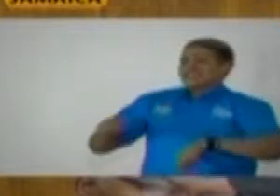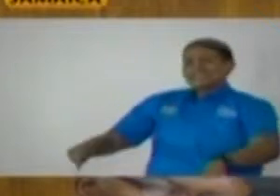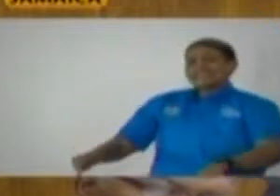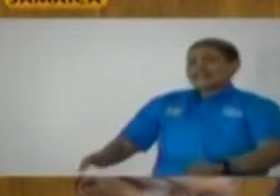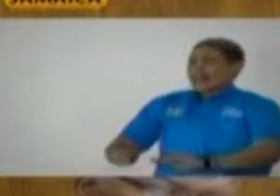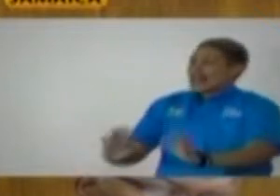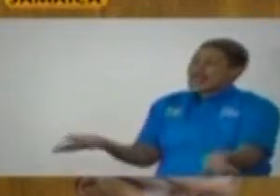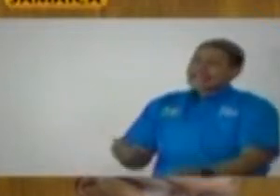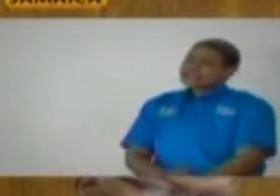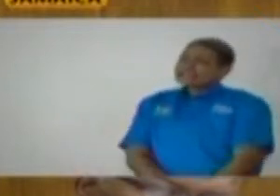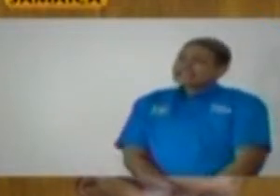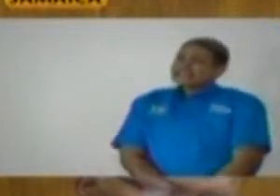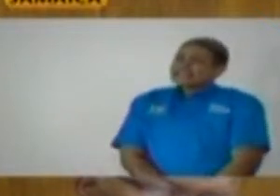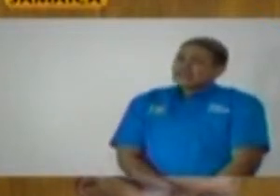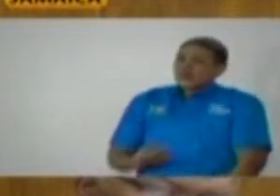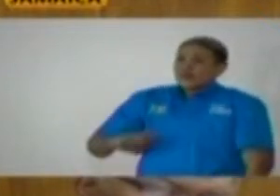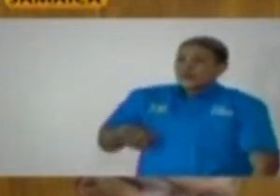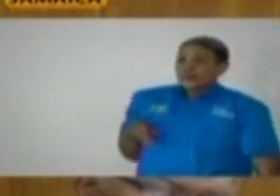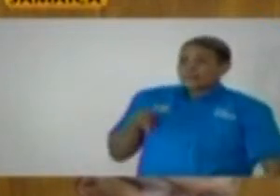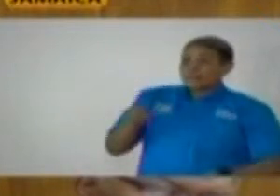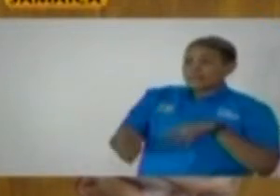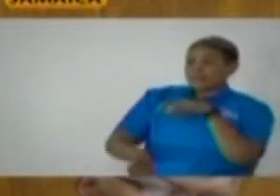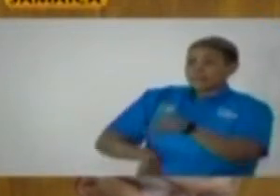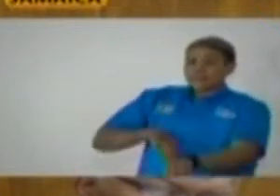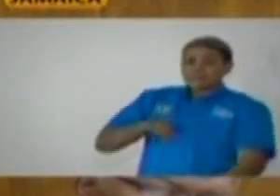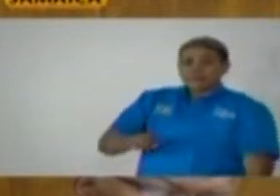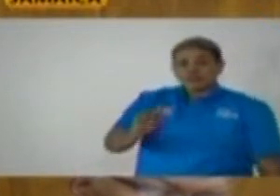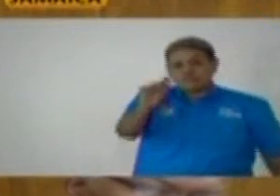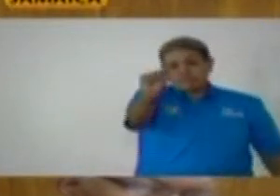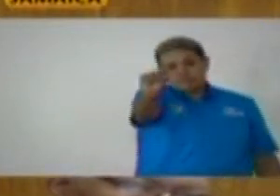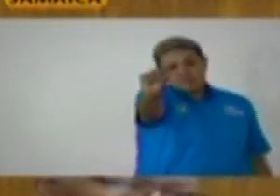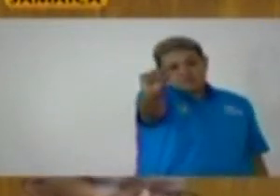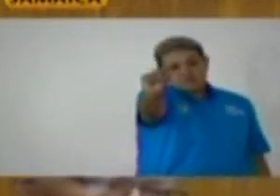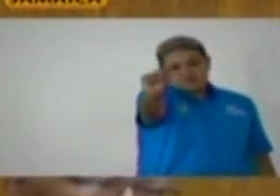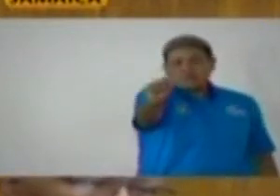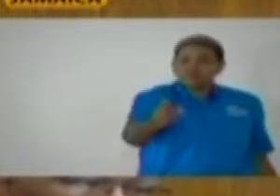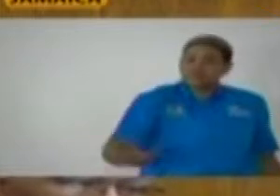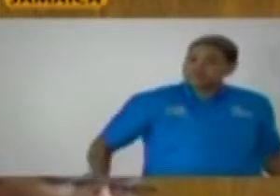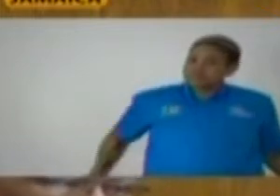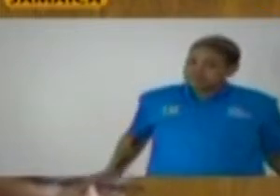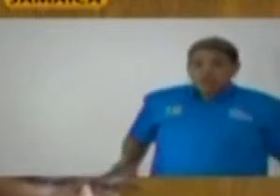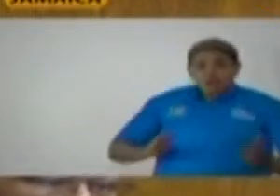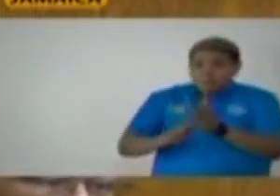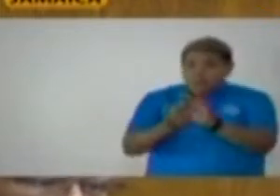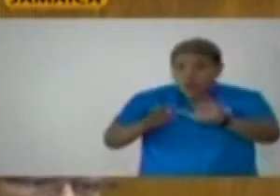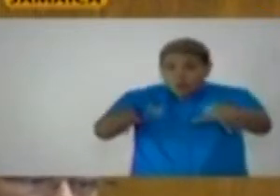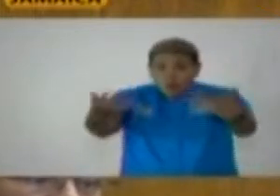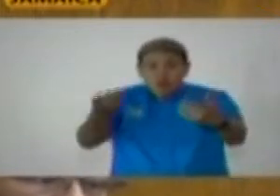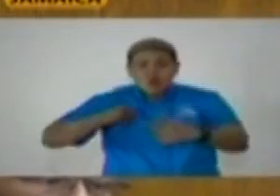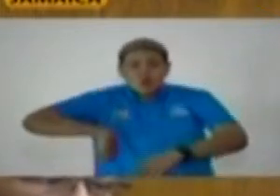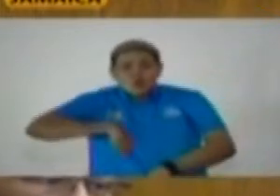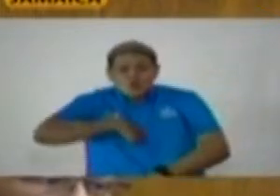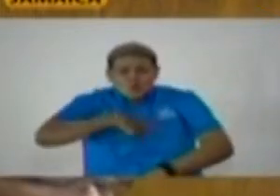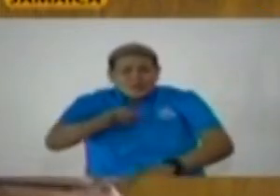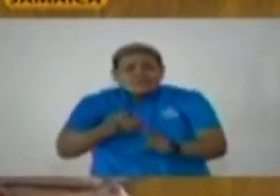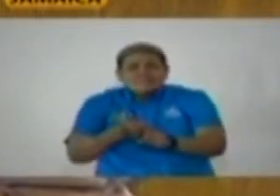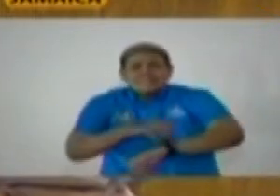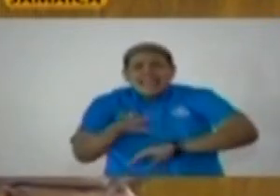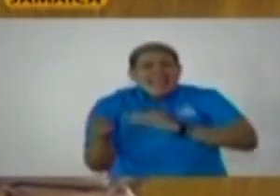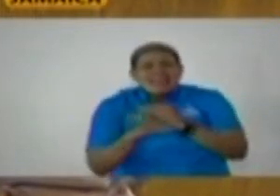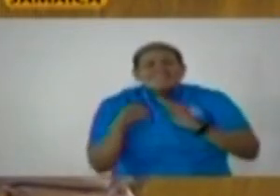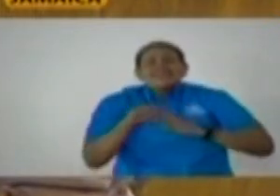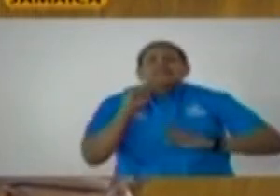we are a low-wage economy. This means that we are slotted within